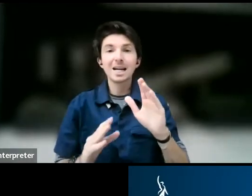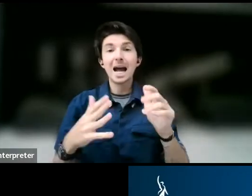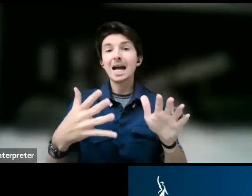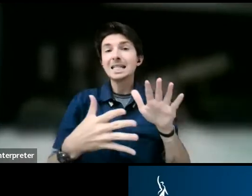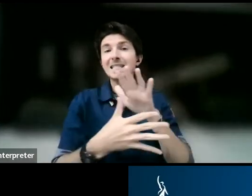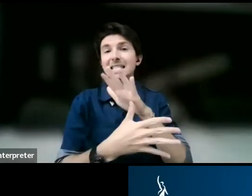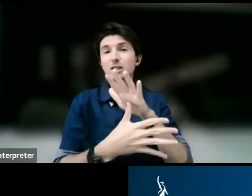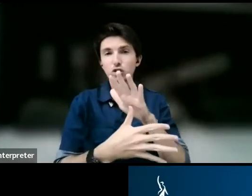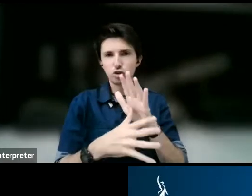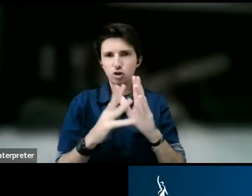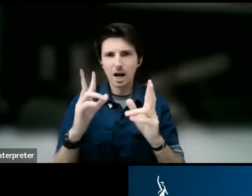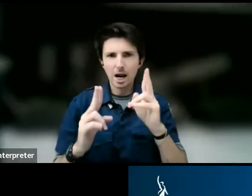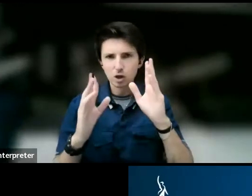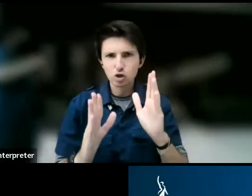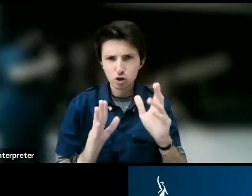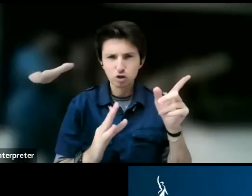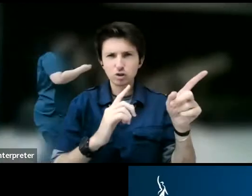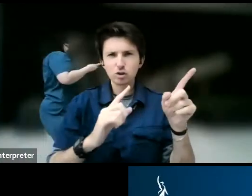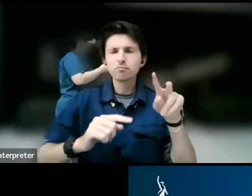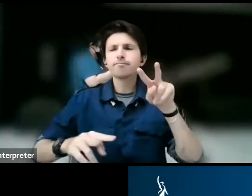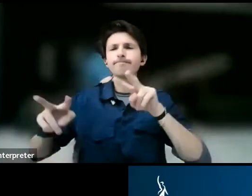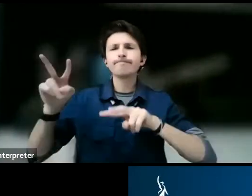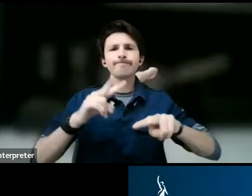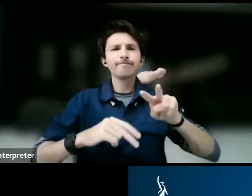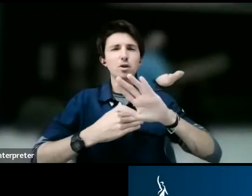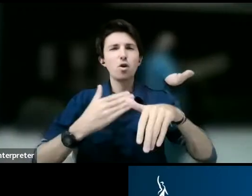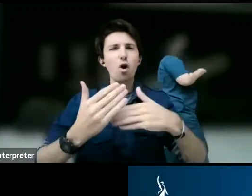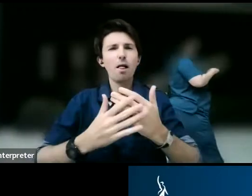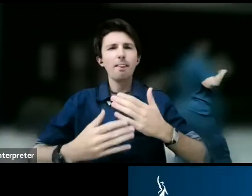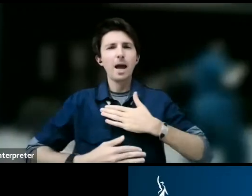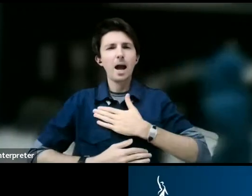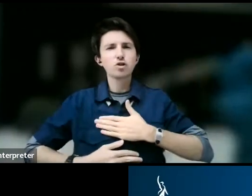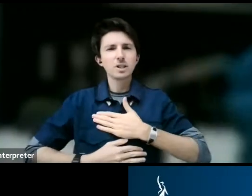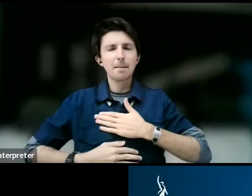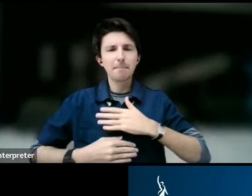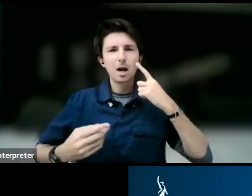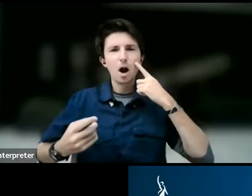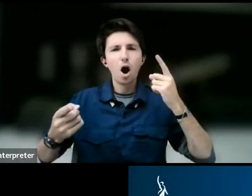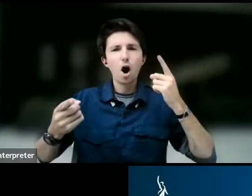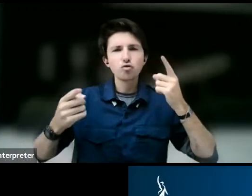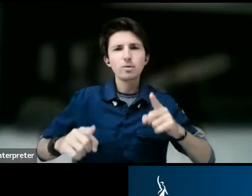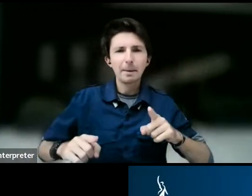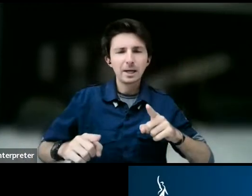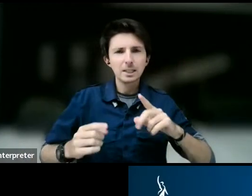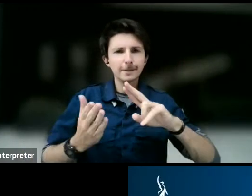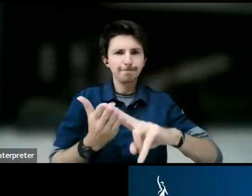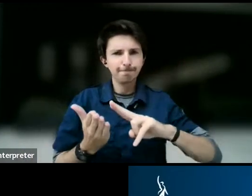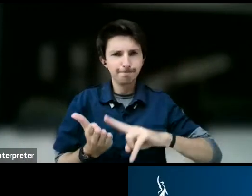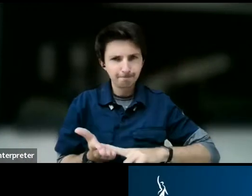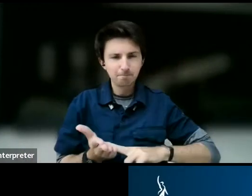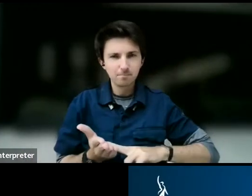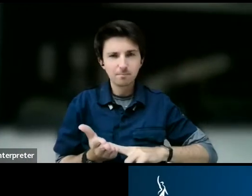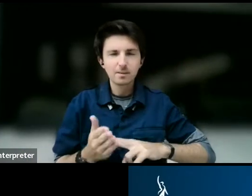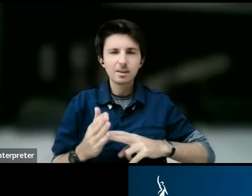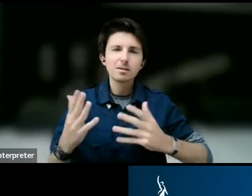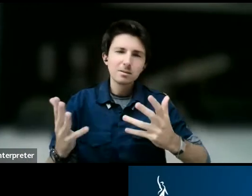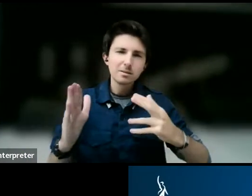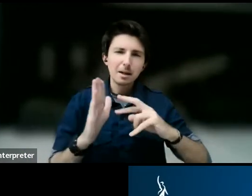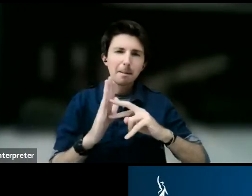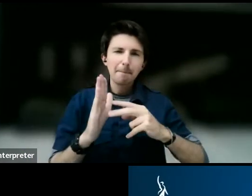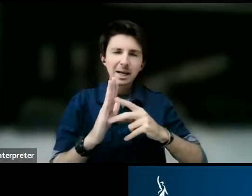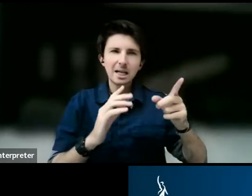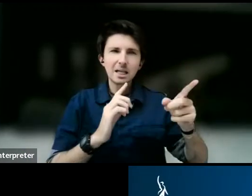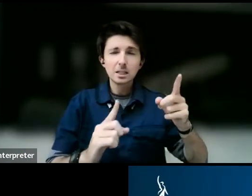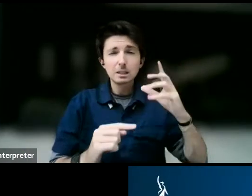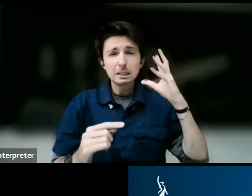and enforcement of all entertainment agreements. Basically, Stephanie knows what she's talking about. Before her service at the